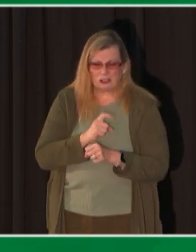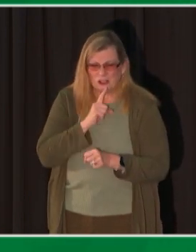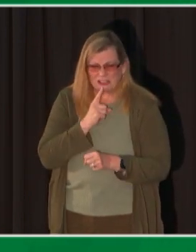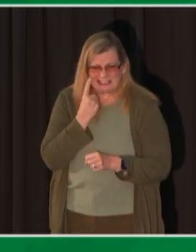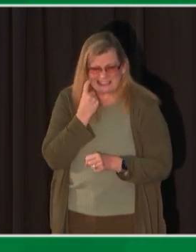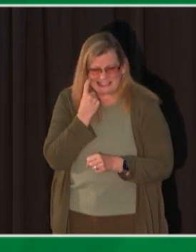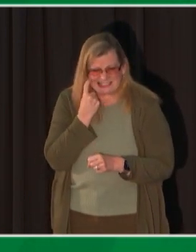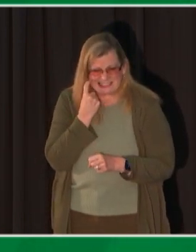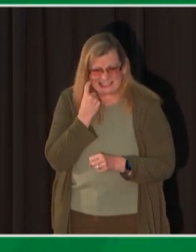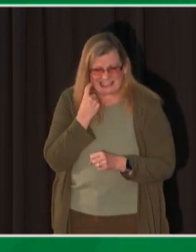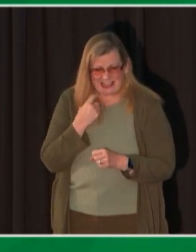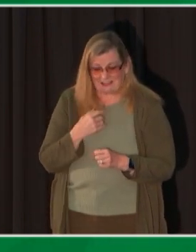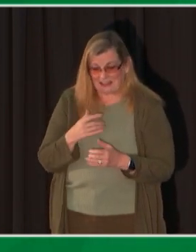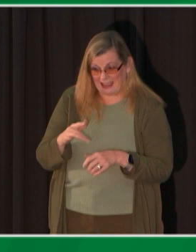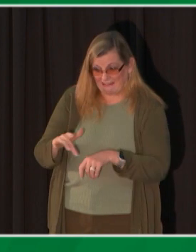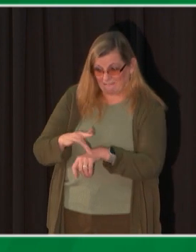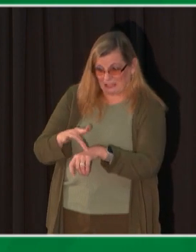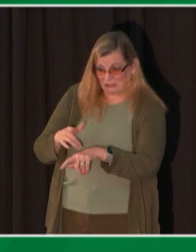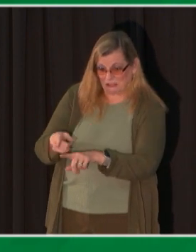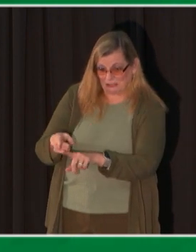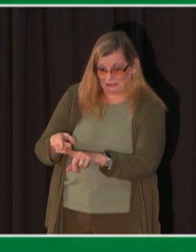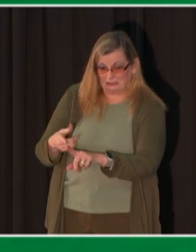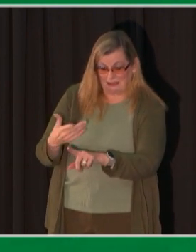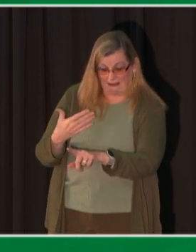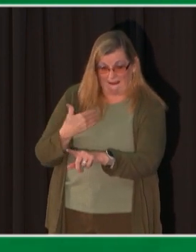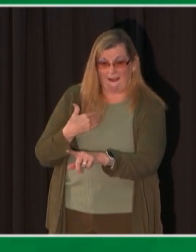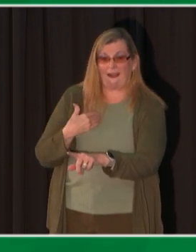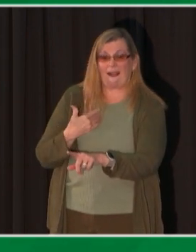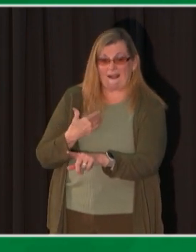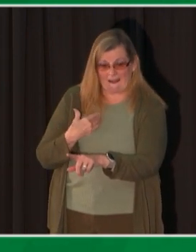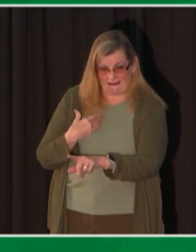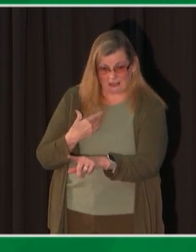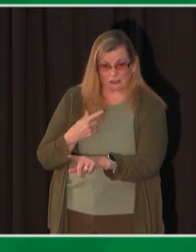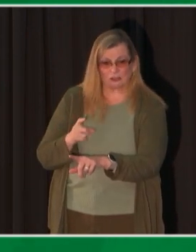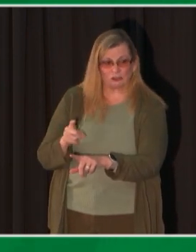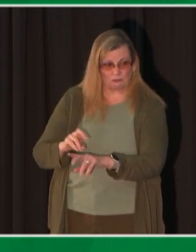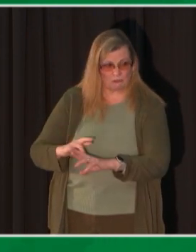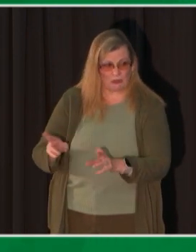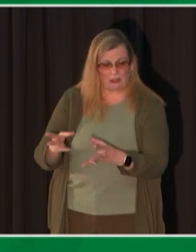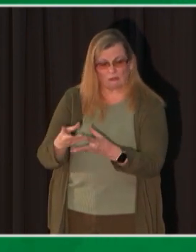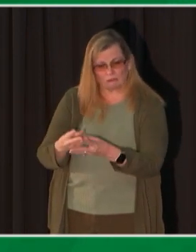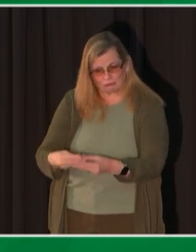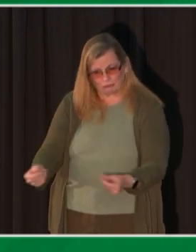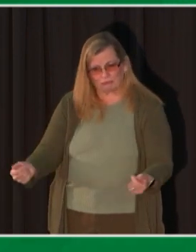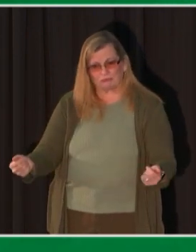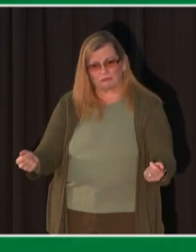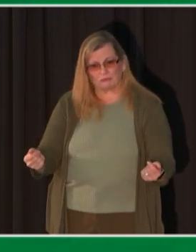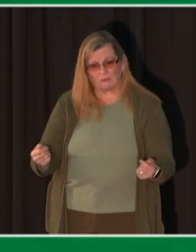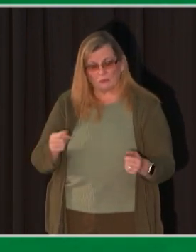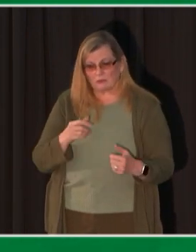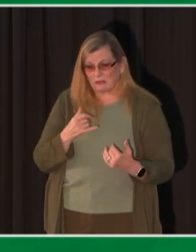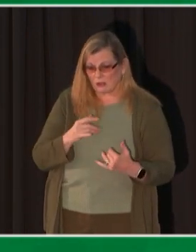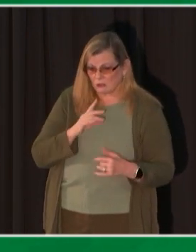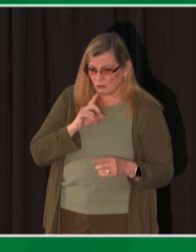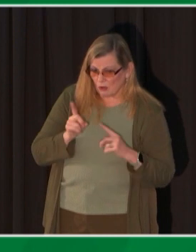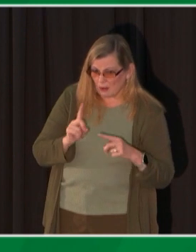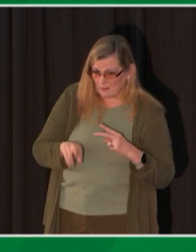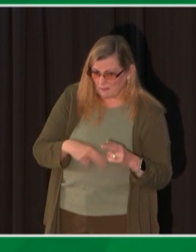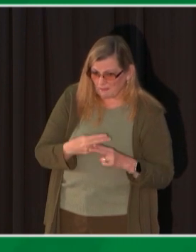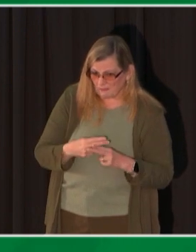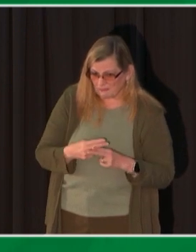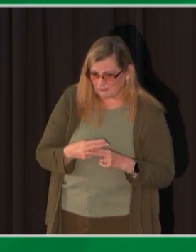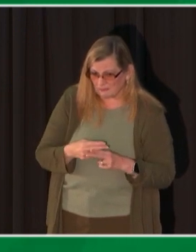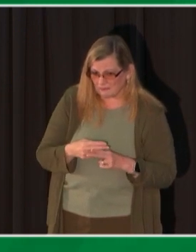testing that has been on a lot of people's minds about the availability of the antibody testing. We're